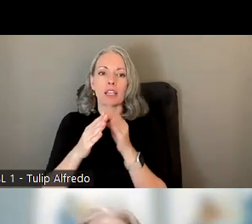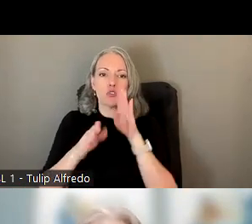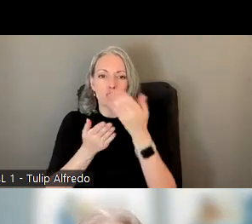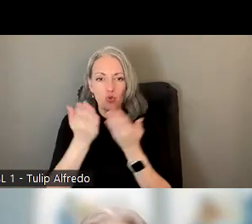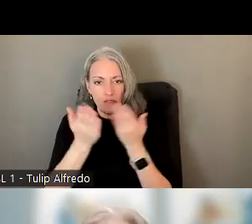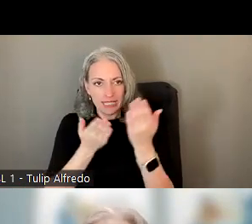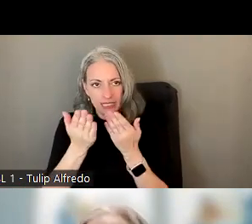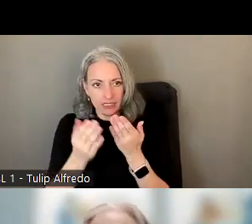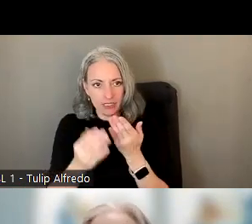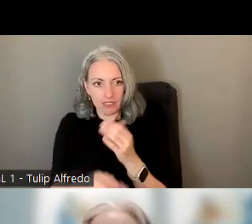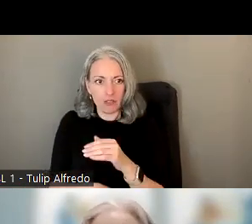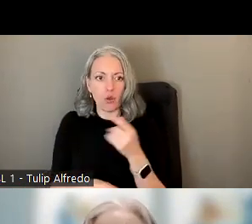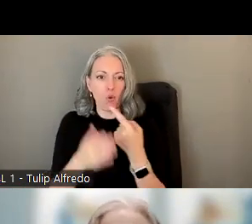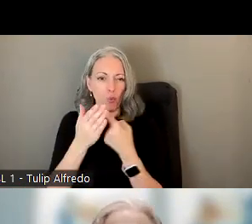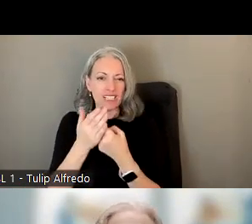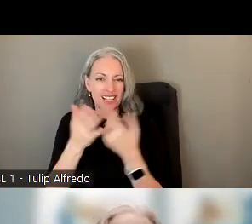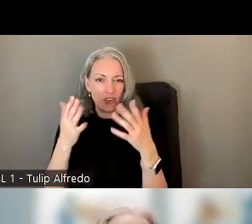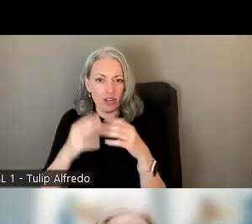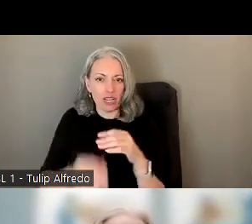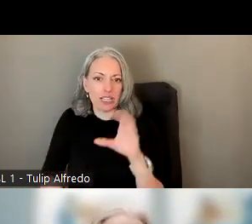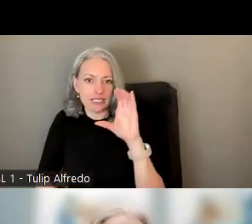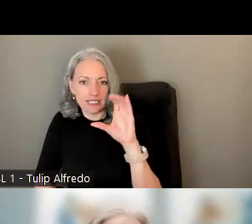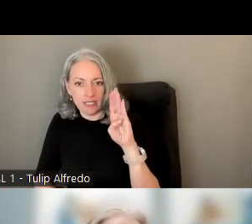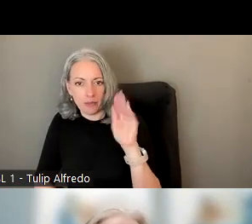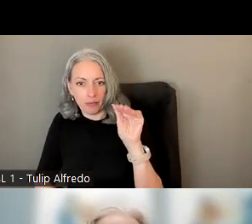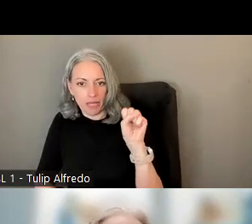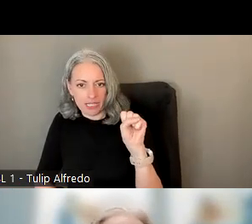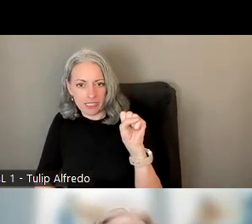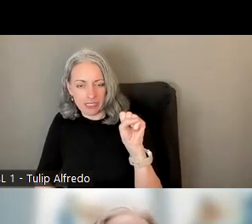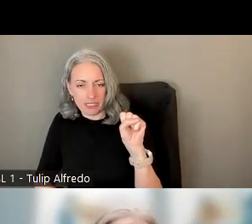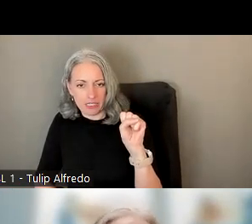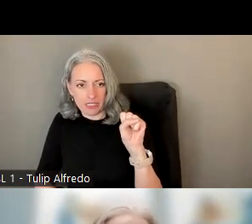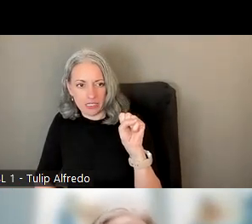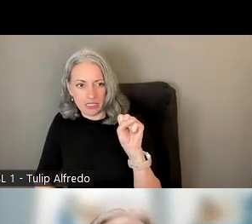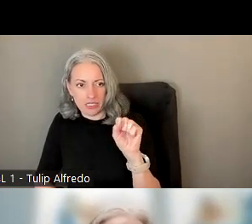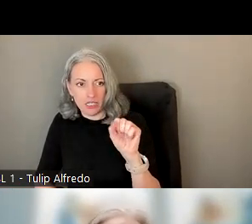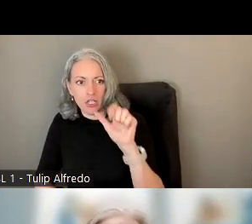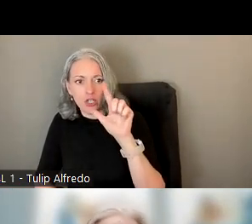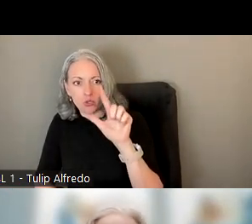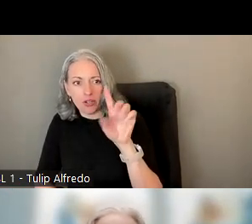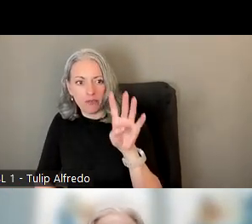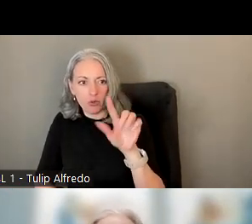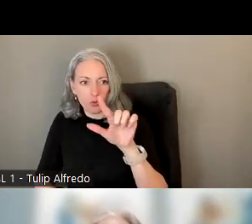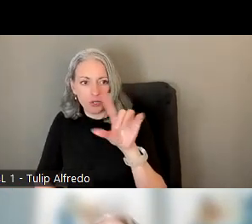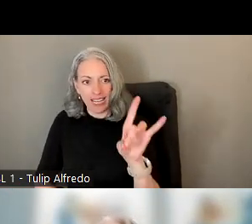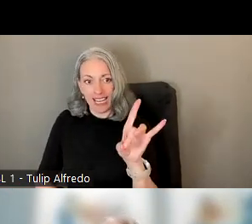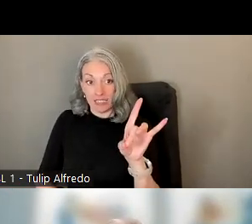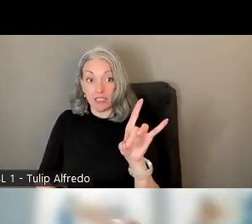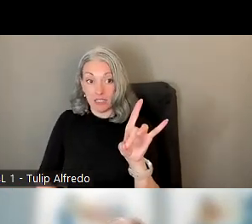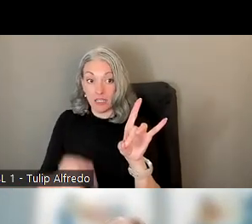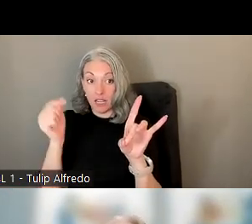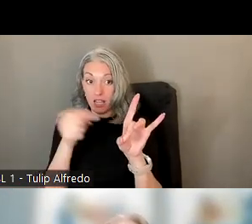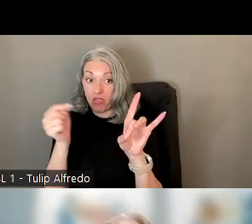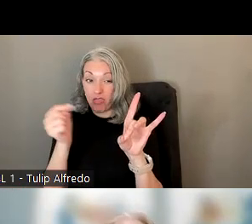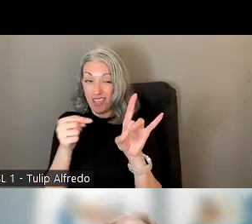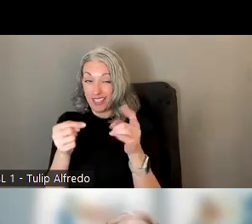the CBAS program. This is adult daycare. AB 2428 This is a little bit